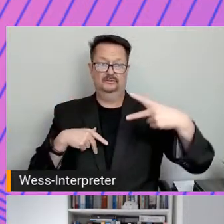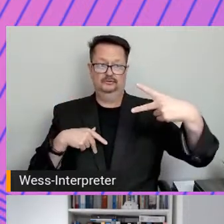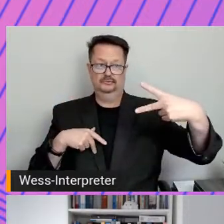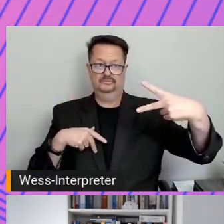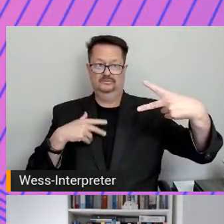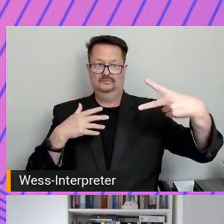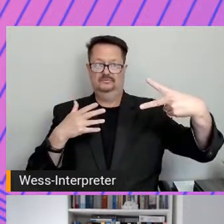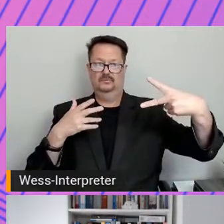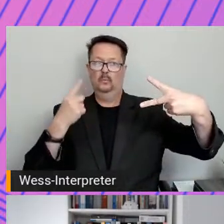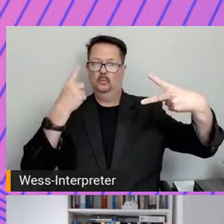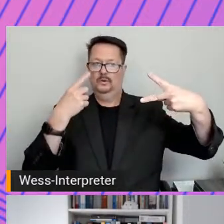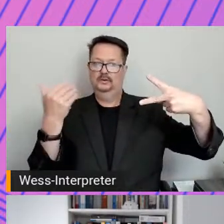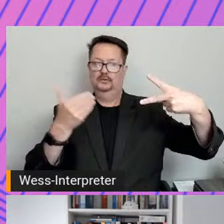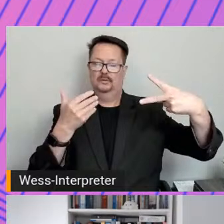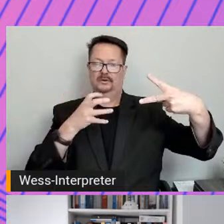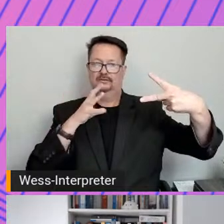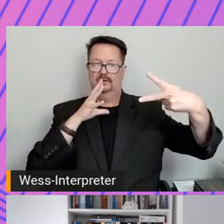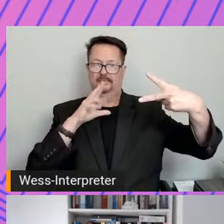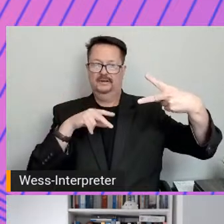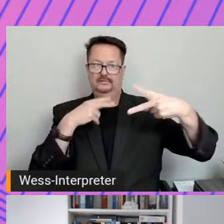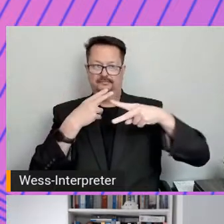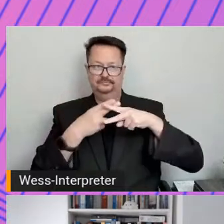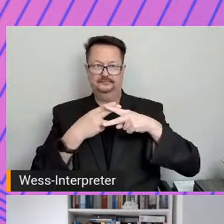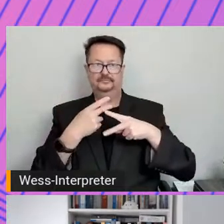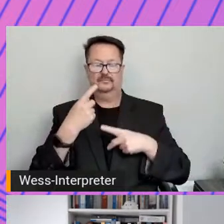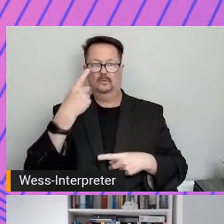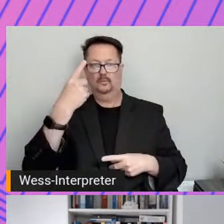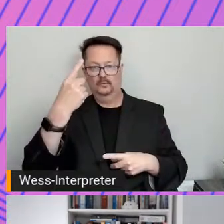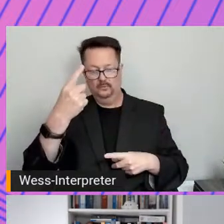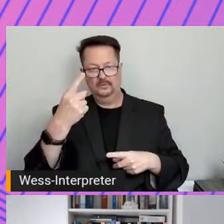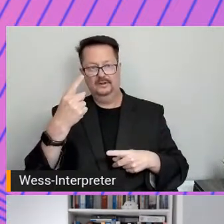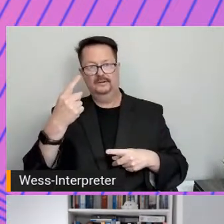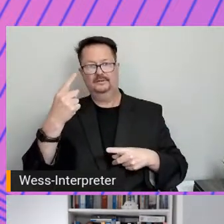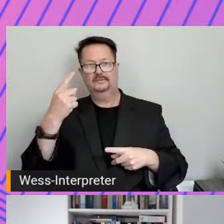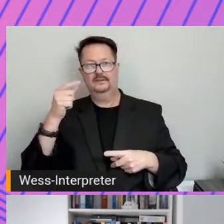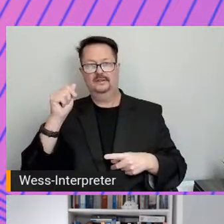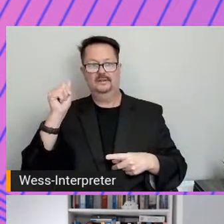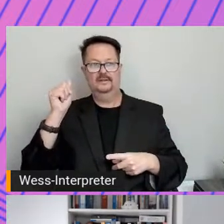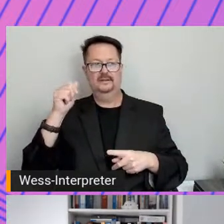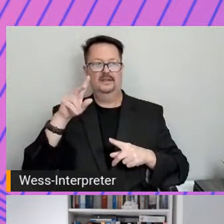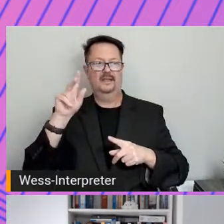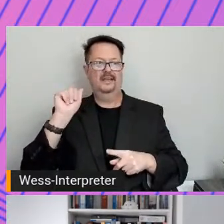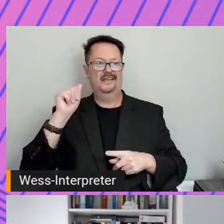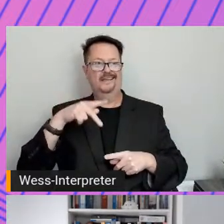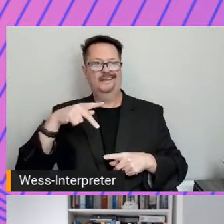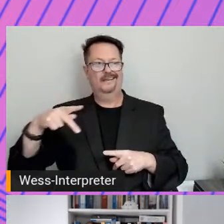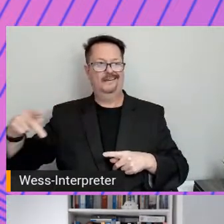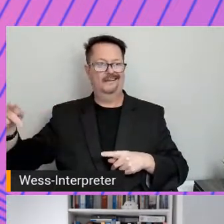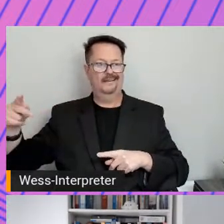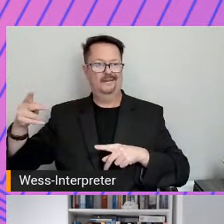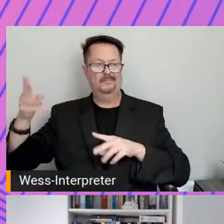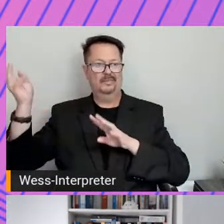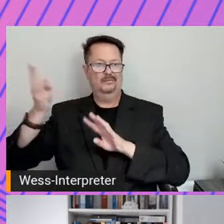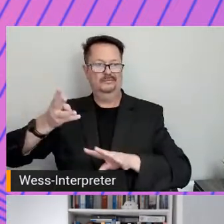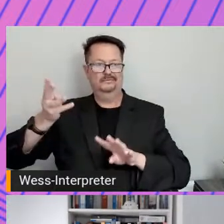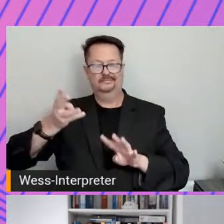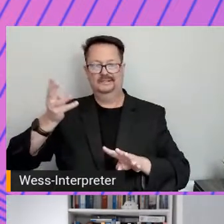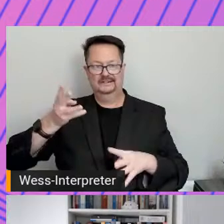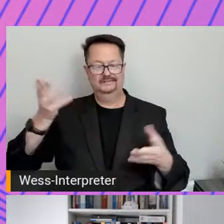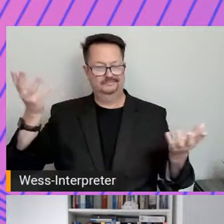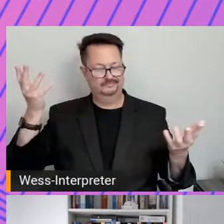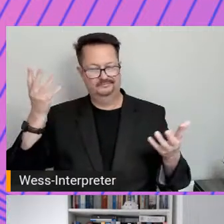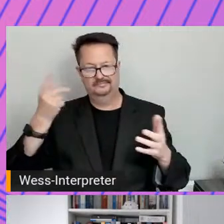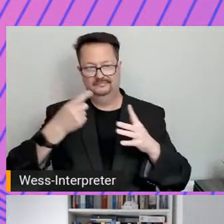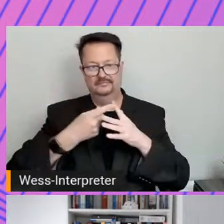talk about. The 2 traditional ways are application load balancer, which is just a traditional load balancer, which can invoke